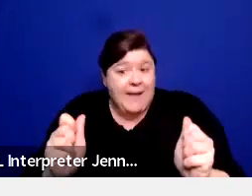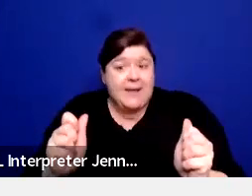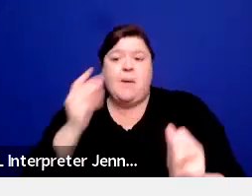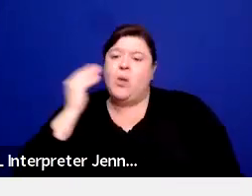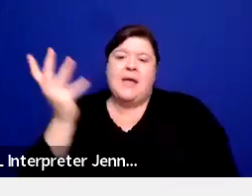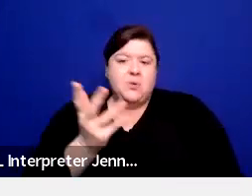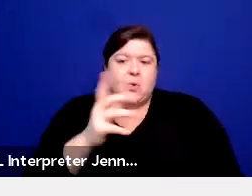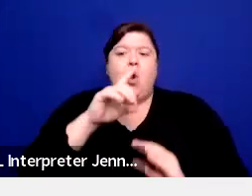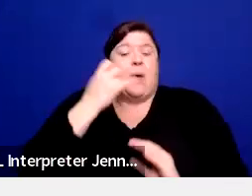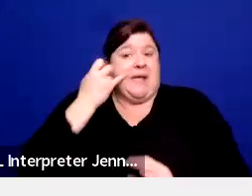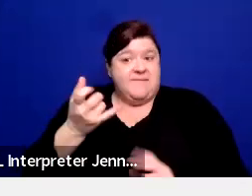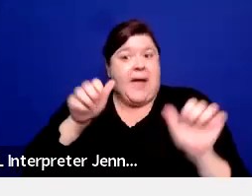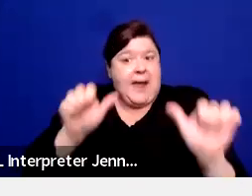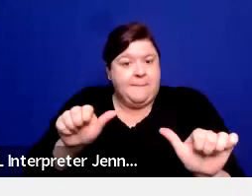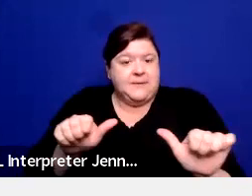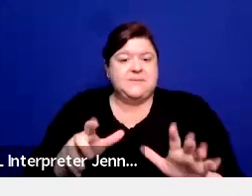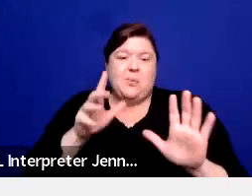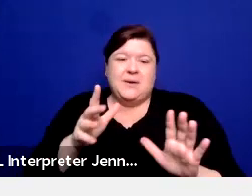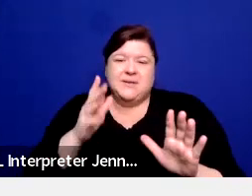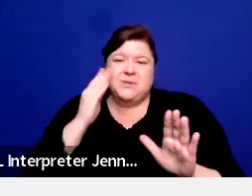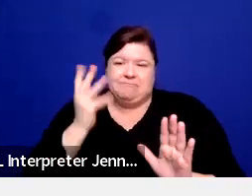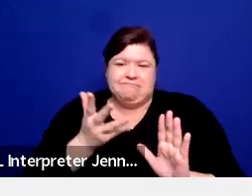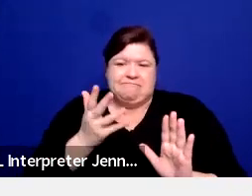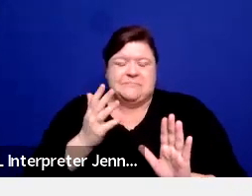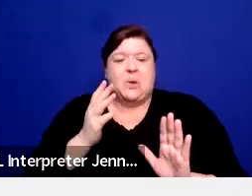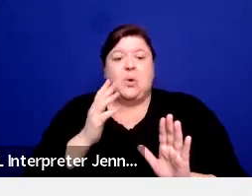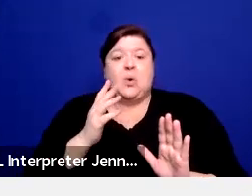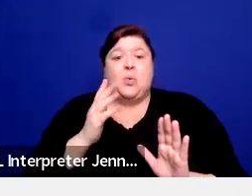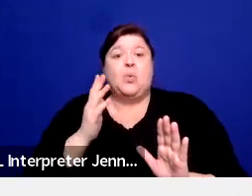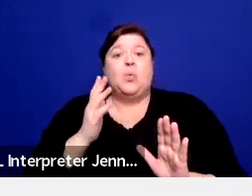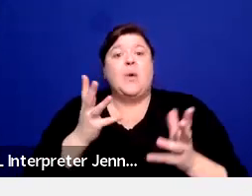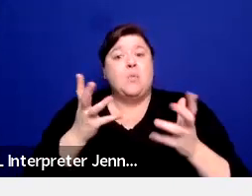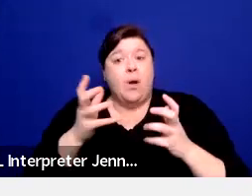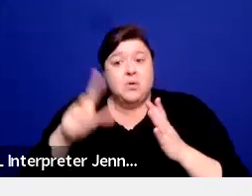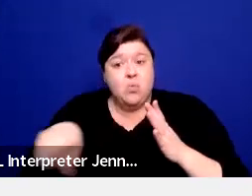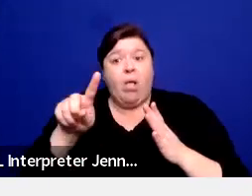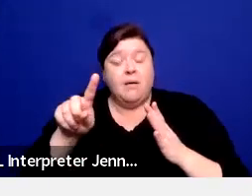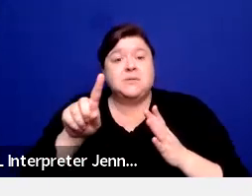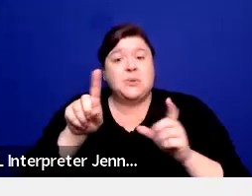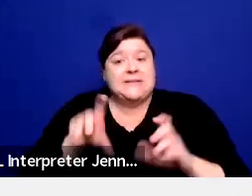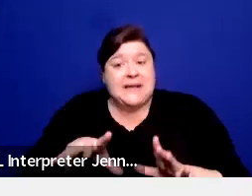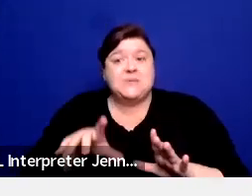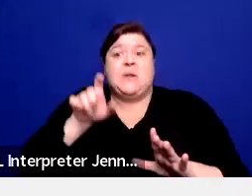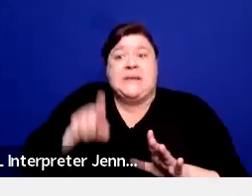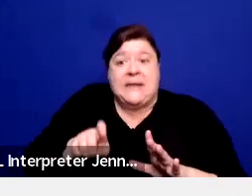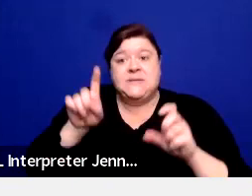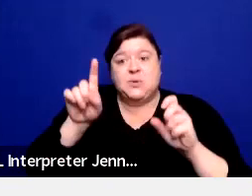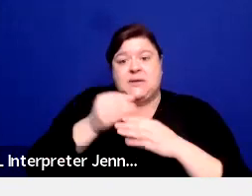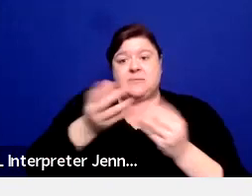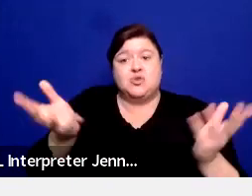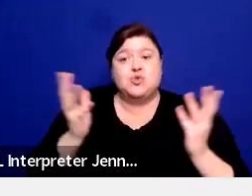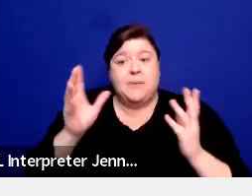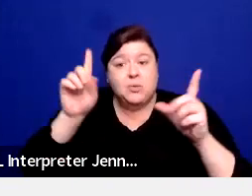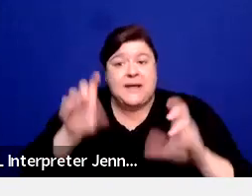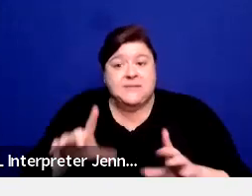But just wanted to acknowledge we need to get tests to you all. We're working hard to do it. If you've heard about testing being available right now,